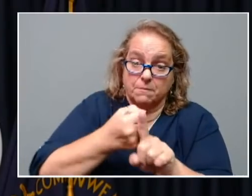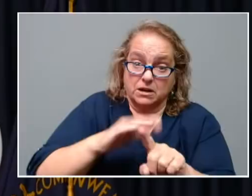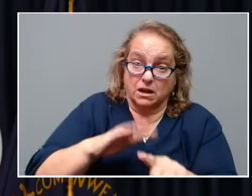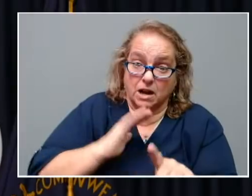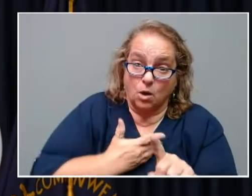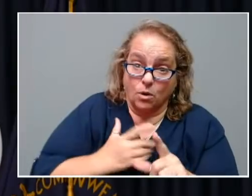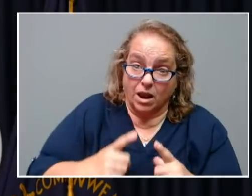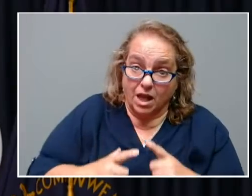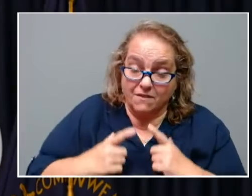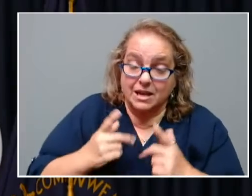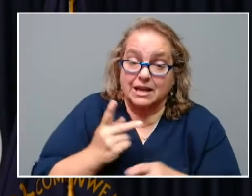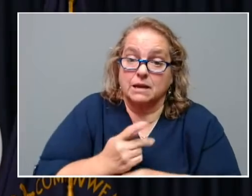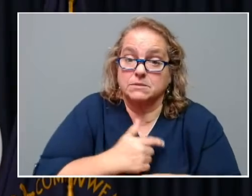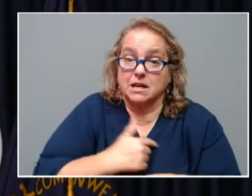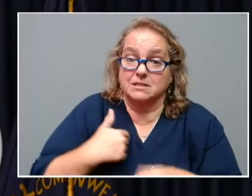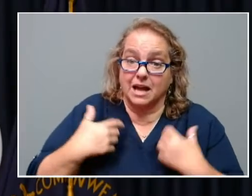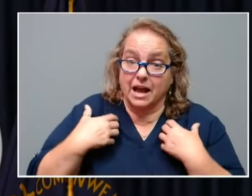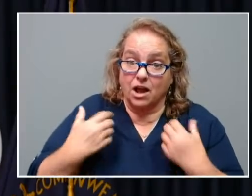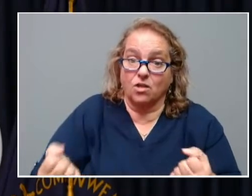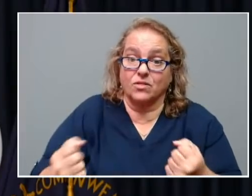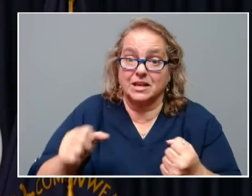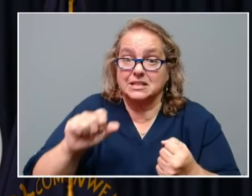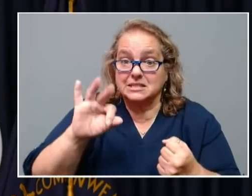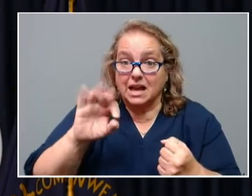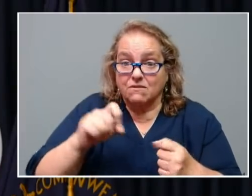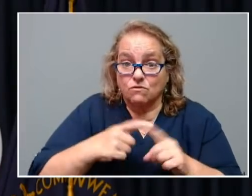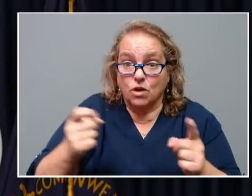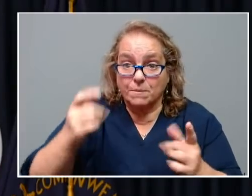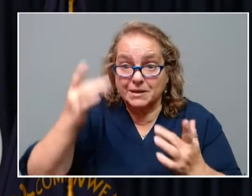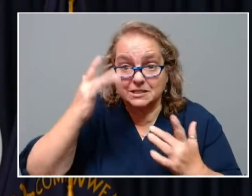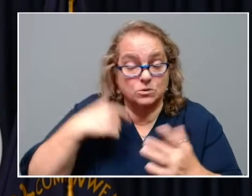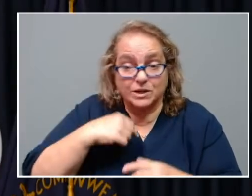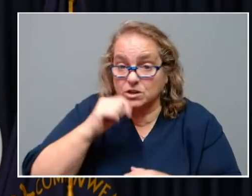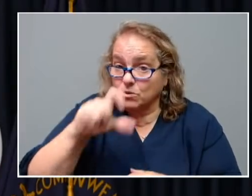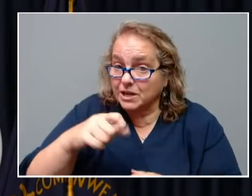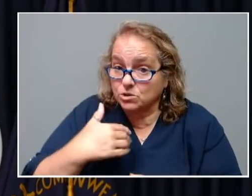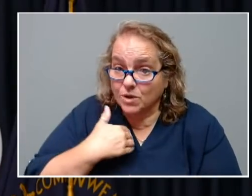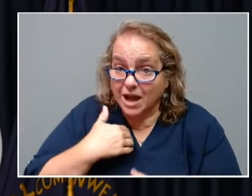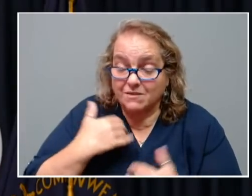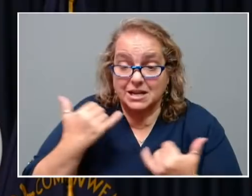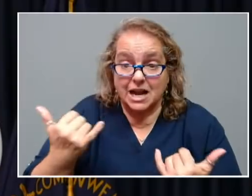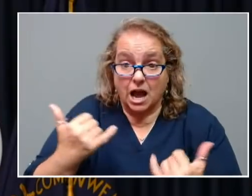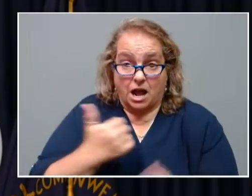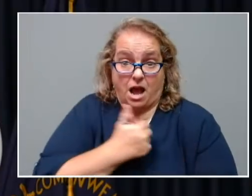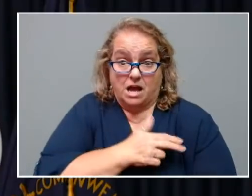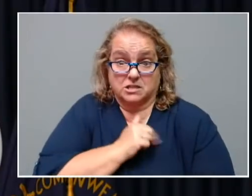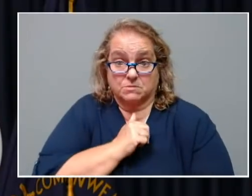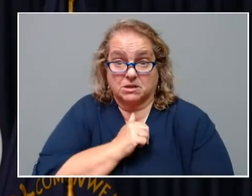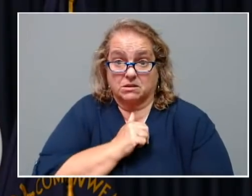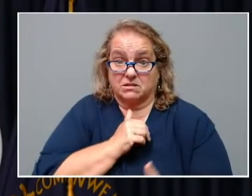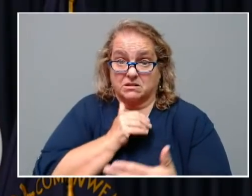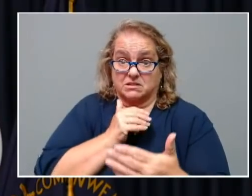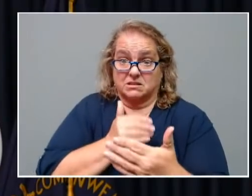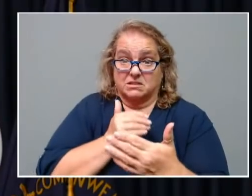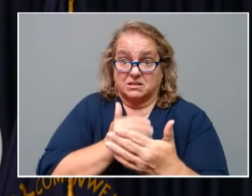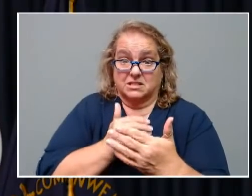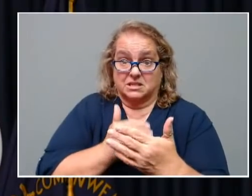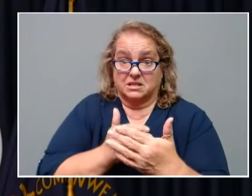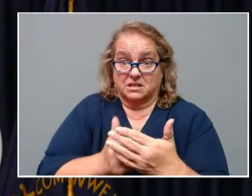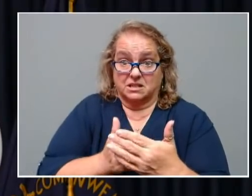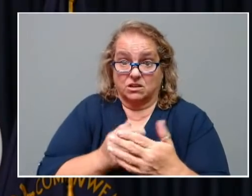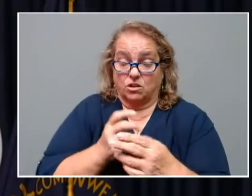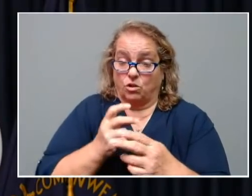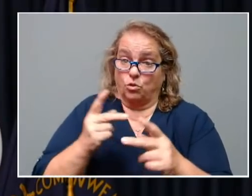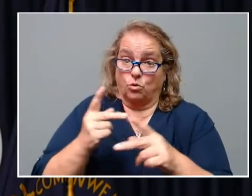and safe from disease we don't need to have. And right now, when the hospitals are really on the brink of the worst distress, I think any one